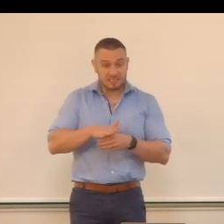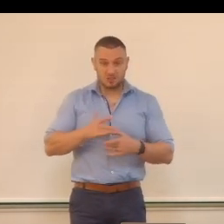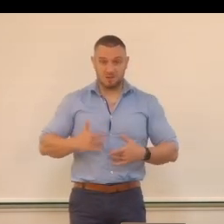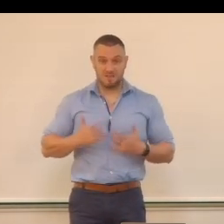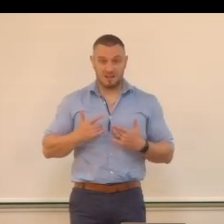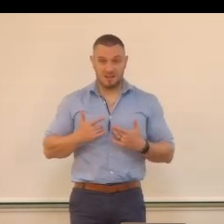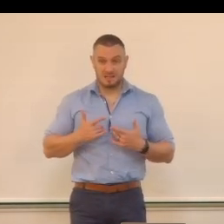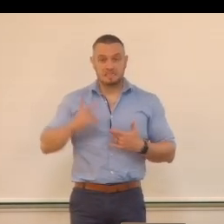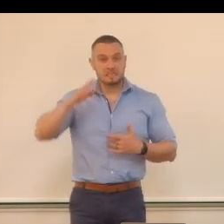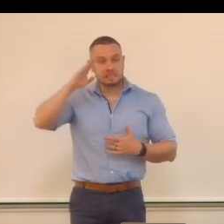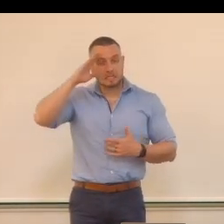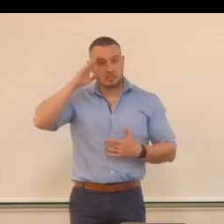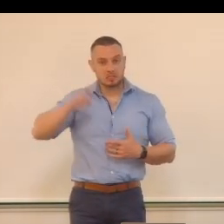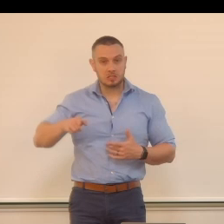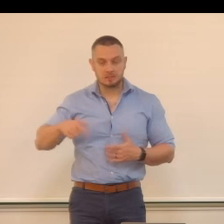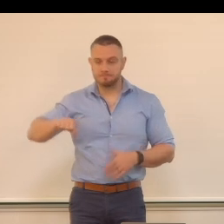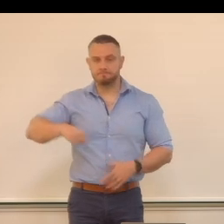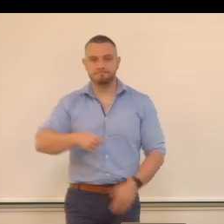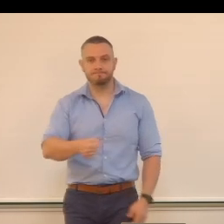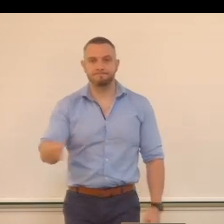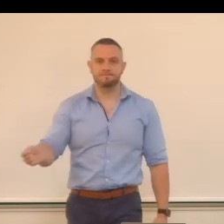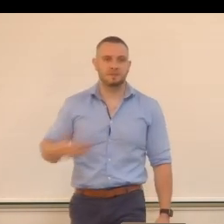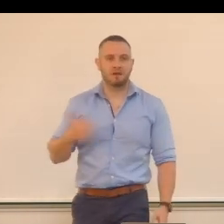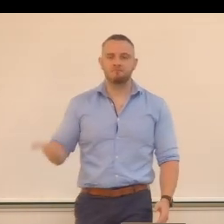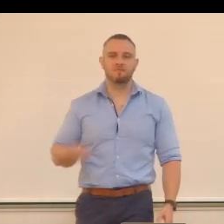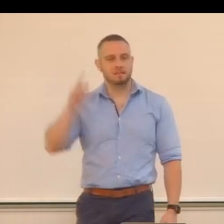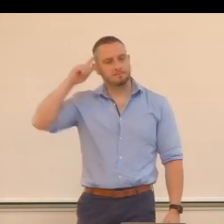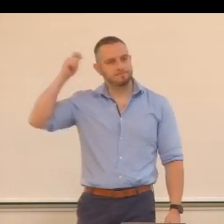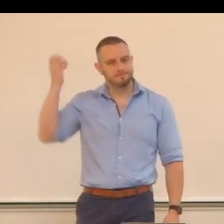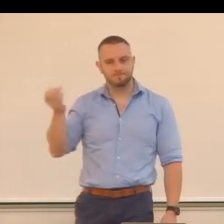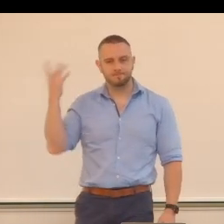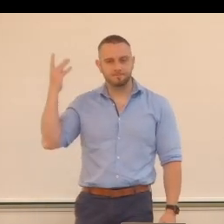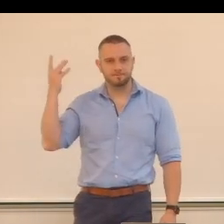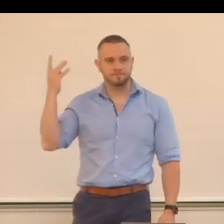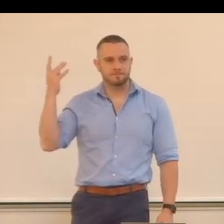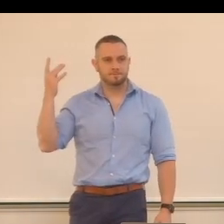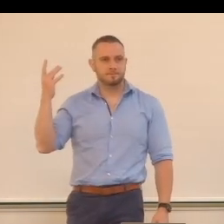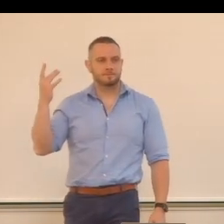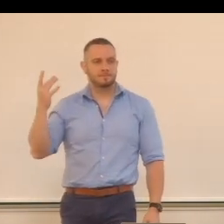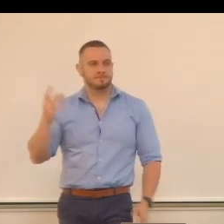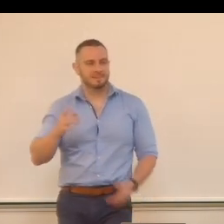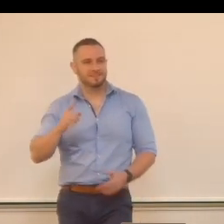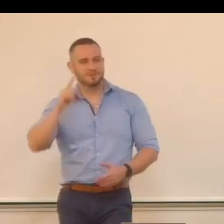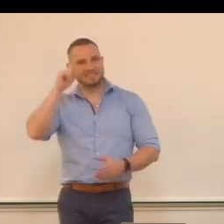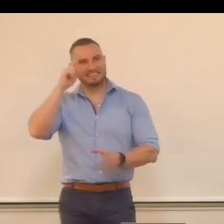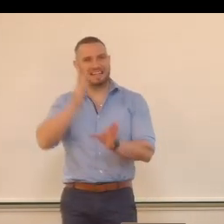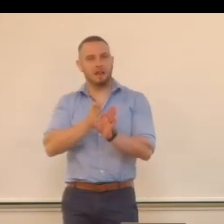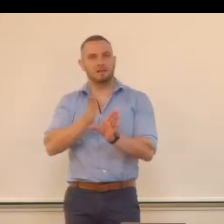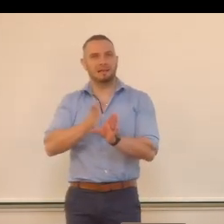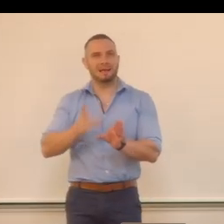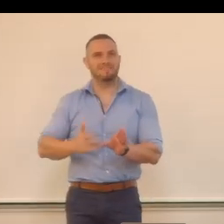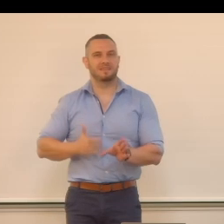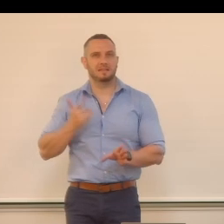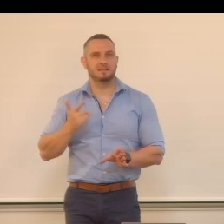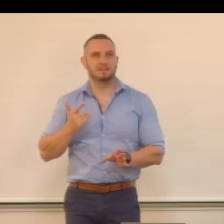feel is dangerous, you open the door and you're done, right? So that's psychologically, I think that is a part